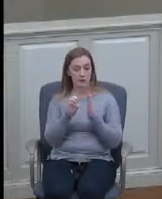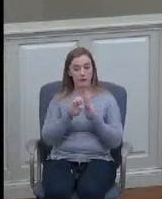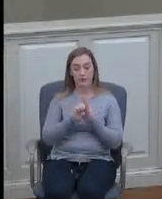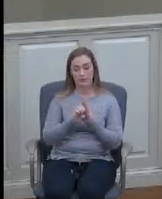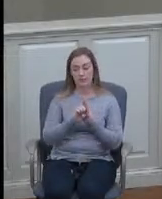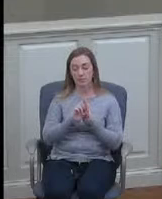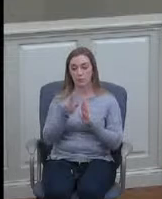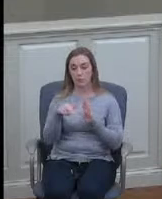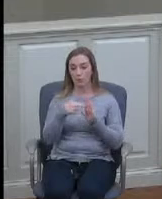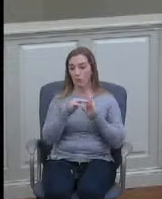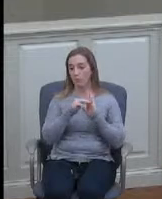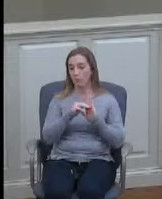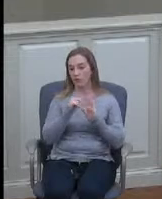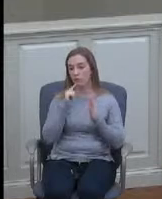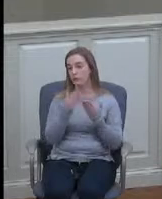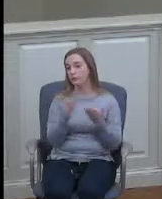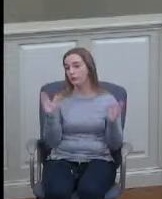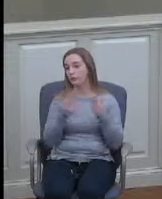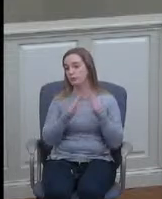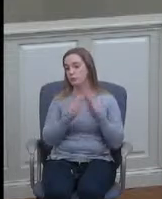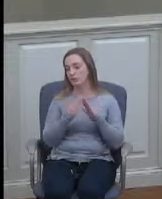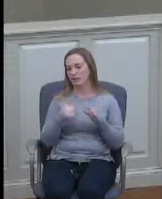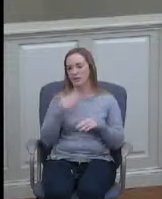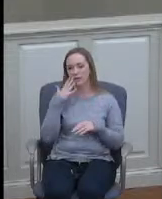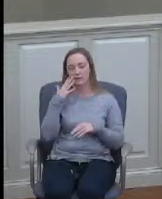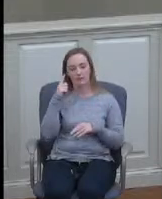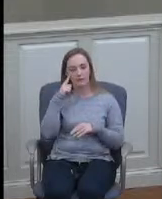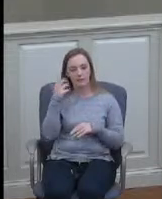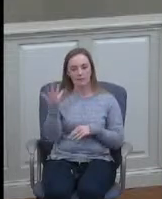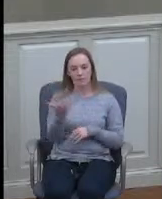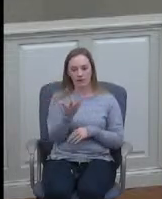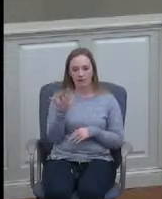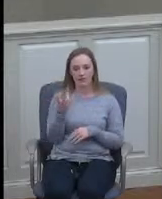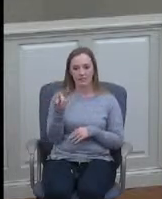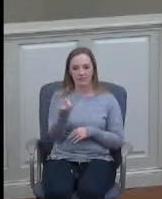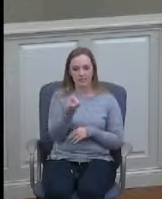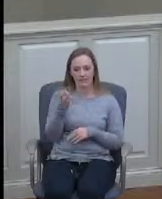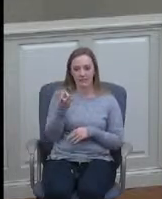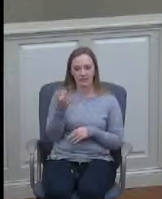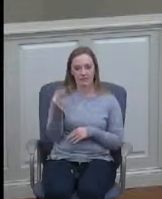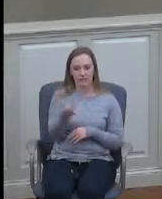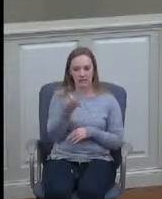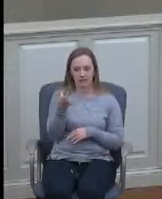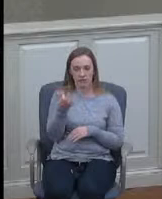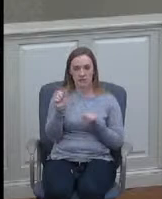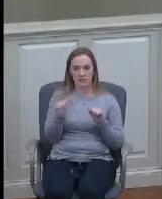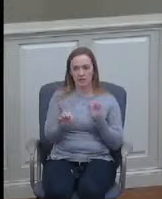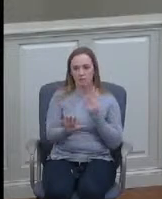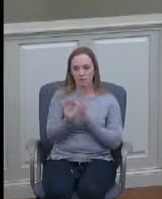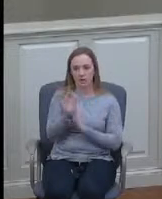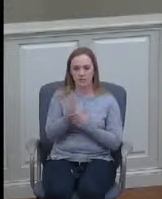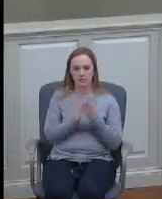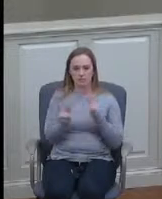for the rest of the community, I think the 5 of us, the 7 of us, the 9 of us, we'd find some takers for